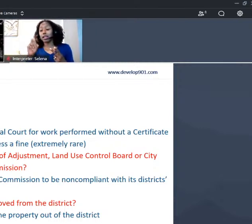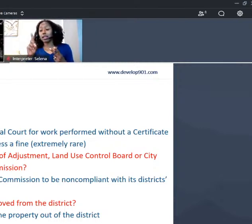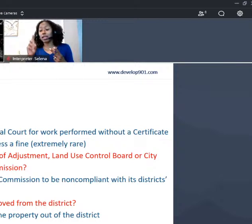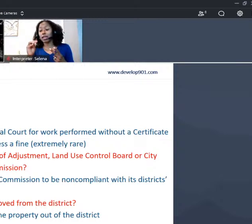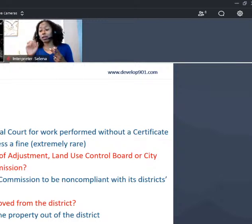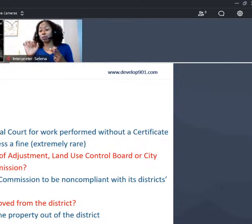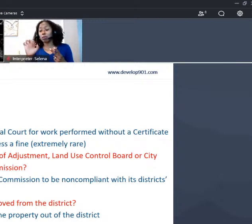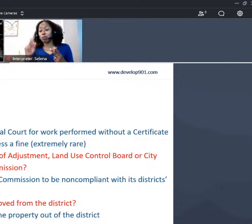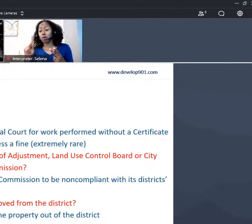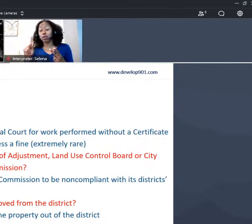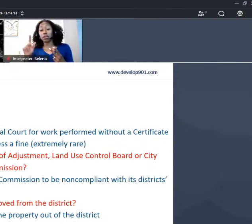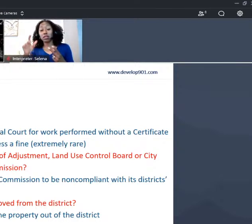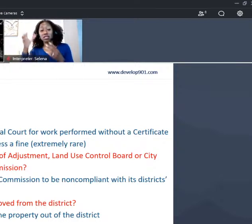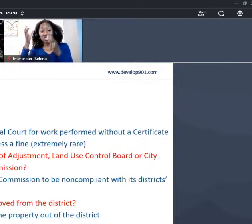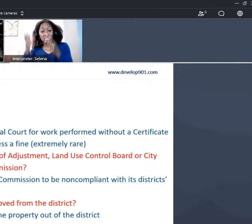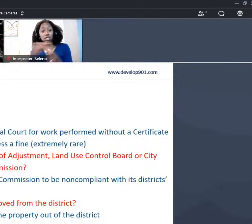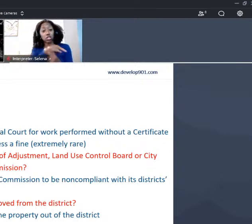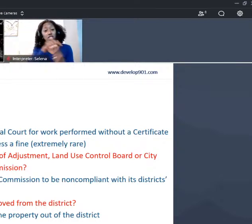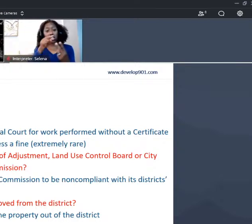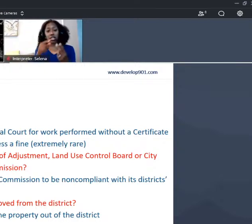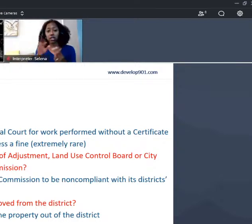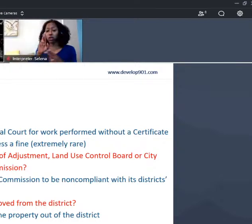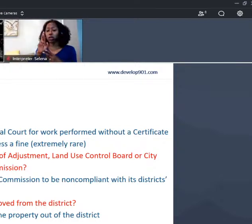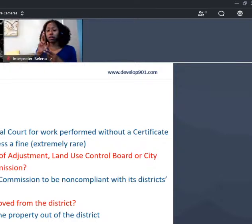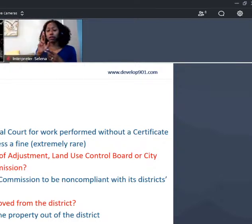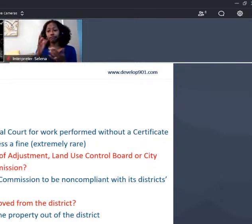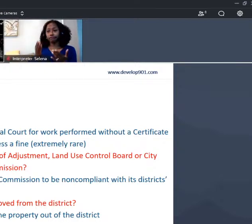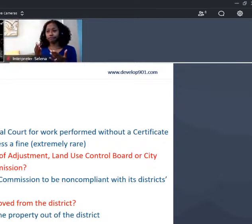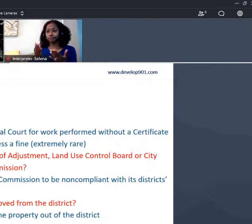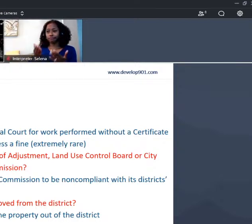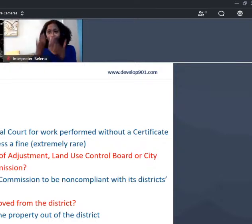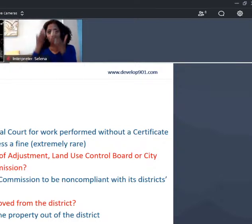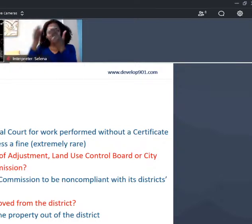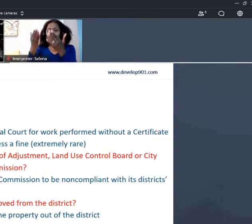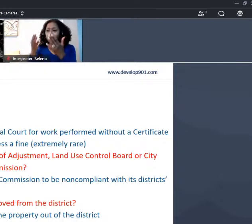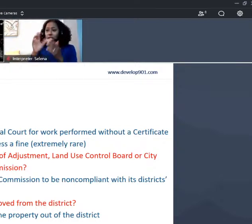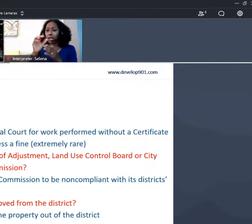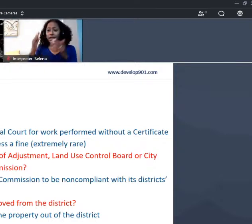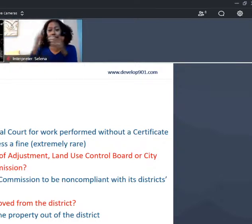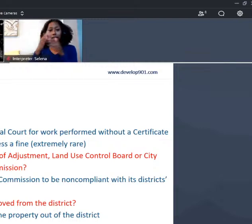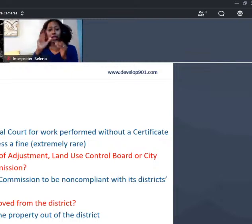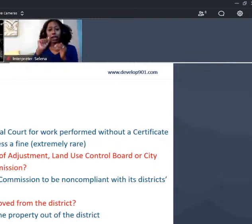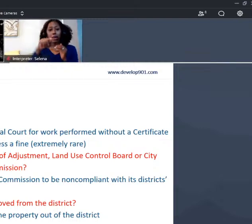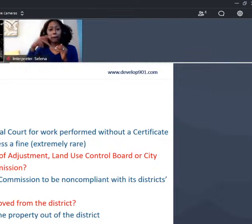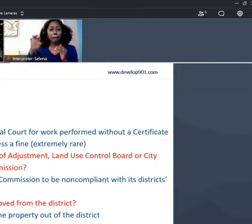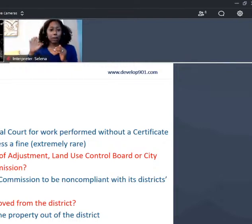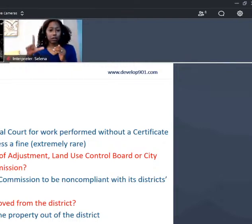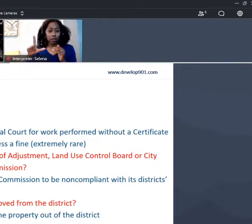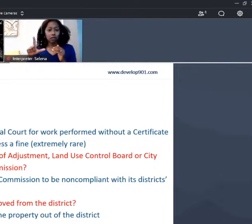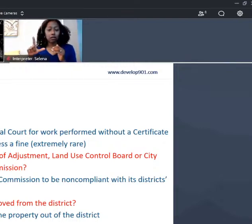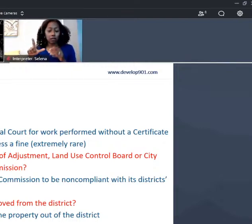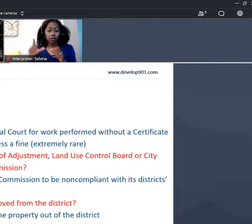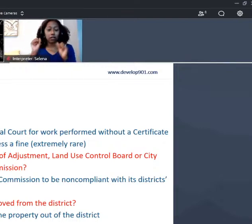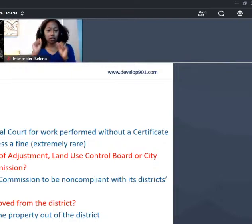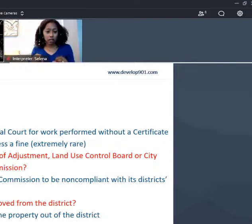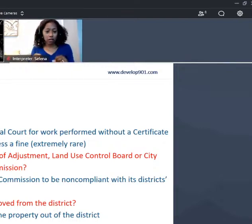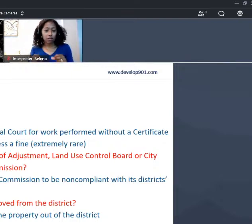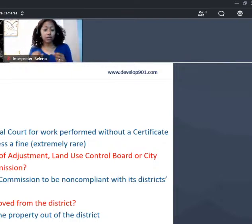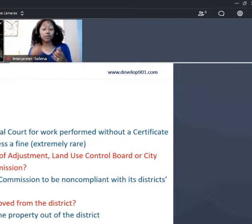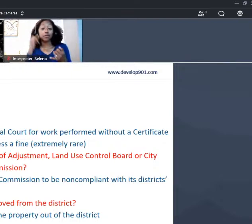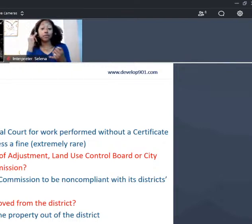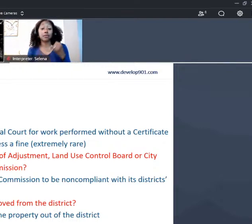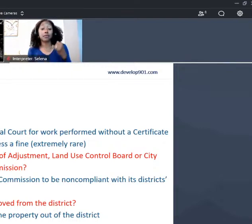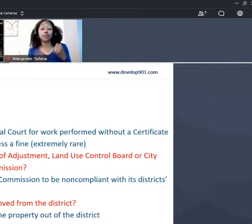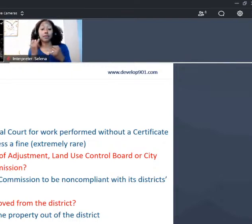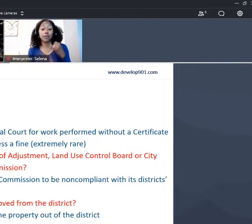Chancery Court, just as a rejection by this body goes to Chancery Court or Board of Adjustment, et cetera. Final FAQ, at least on